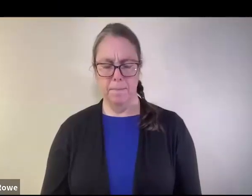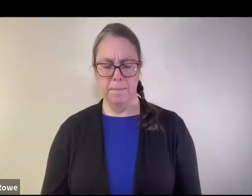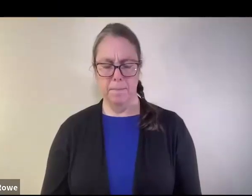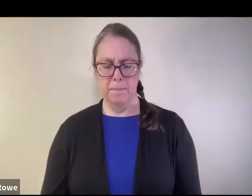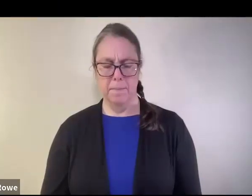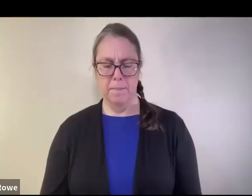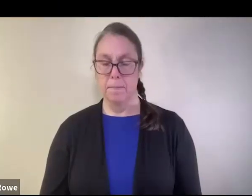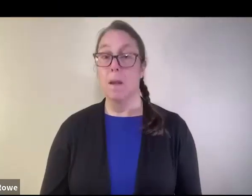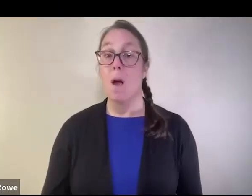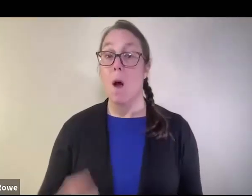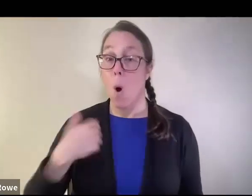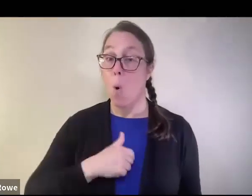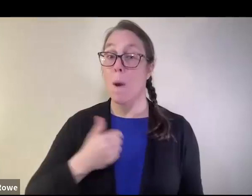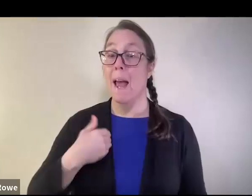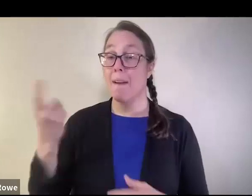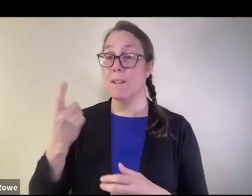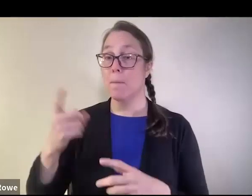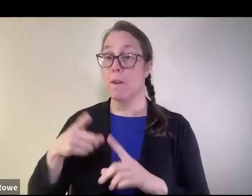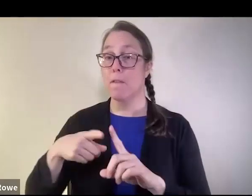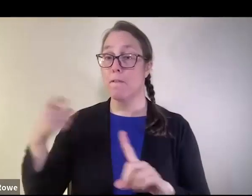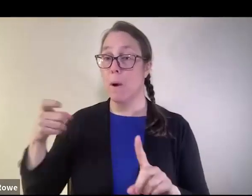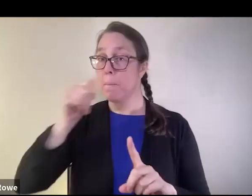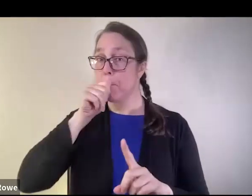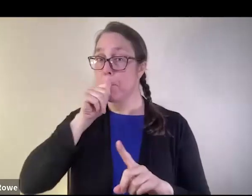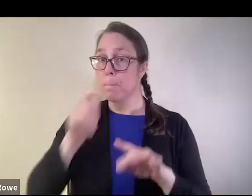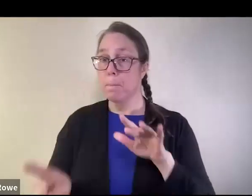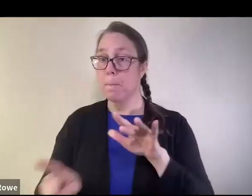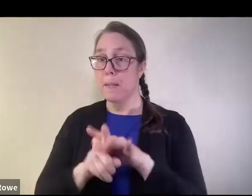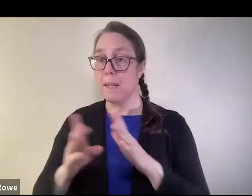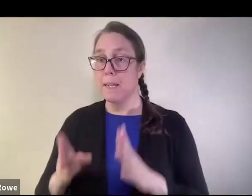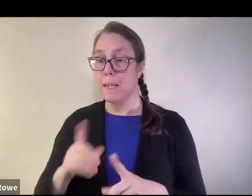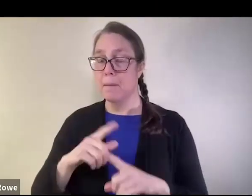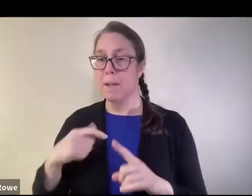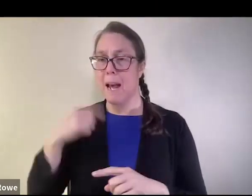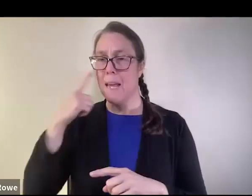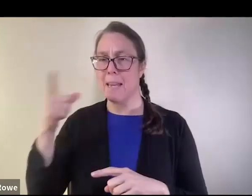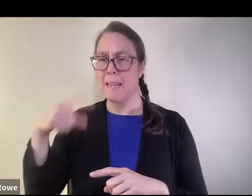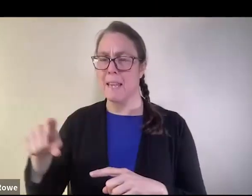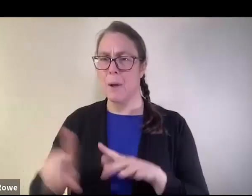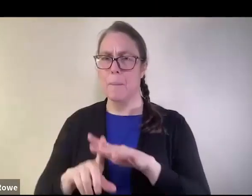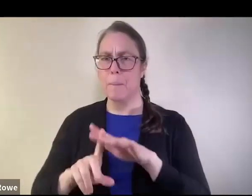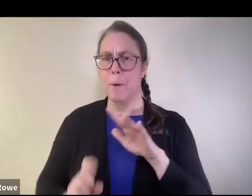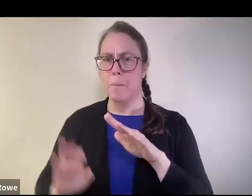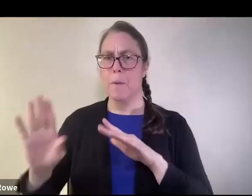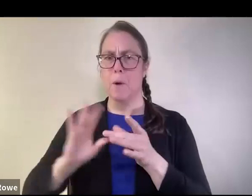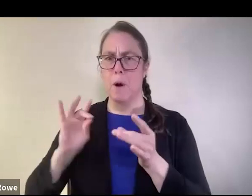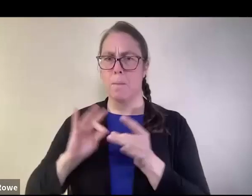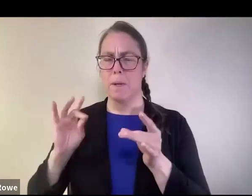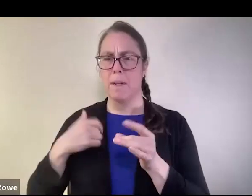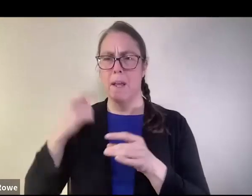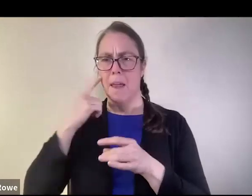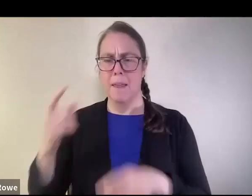We did have something from anonymous attendee, but I think they rescinded their comment. I think it was about the